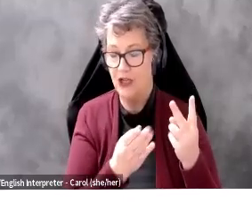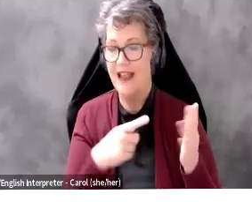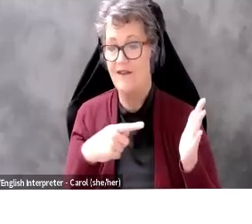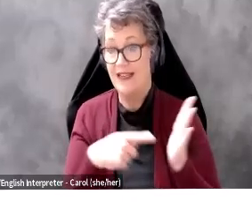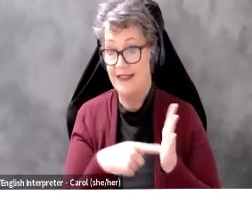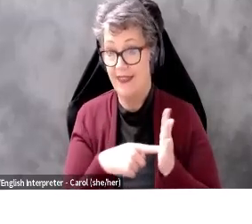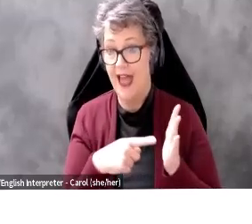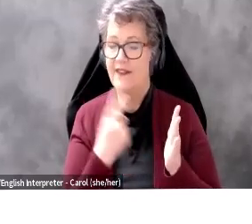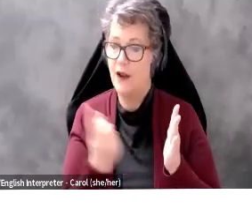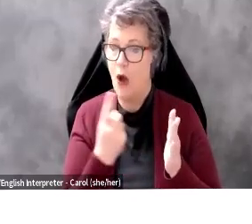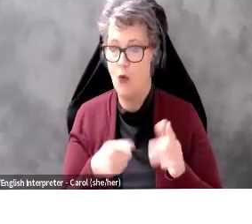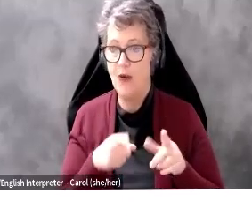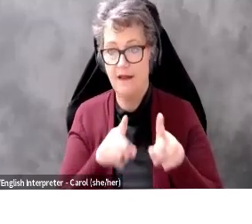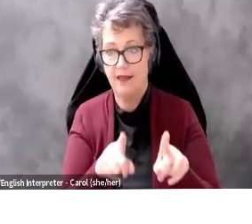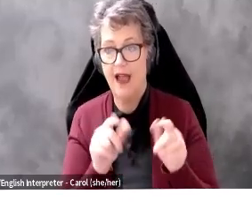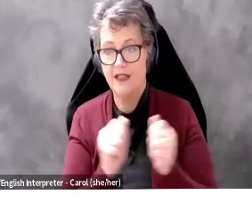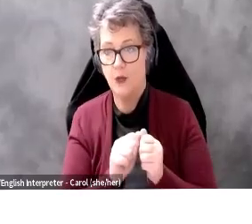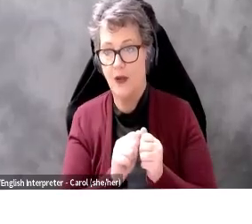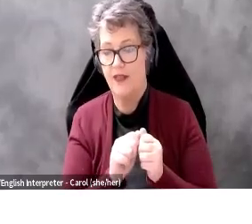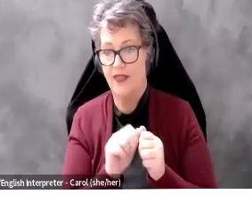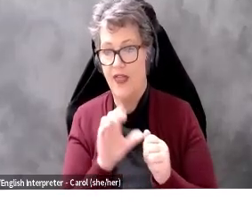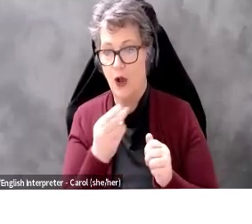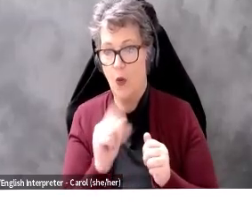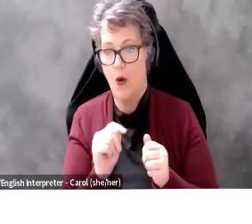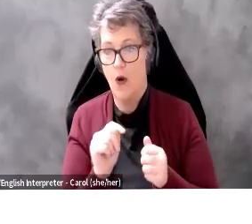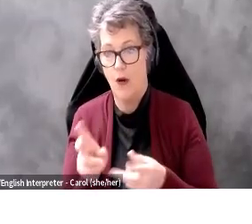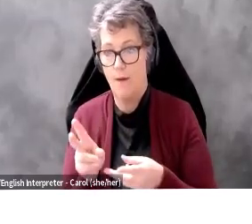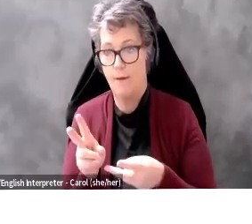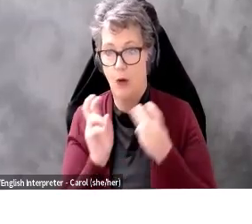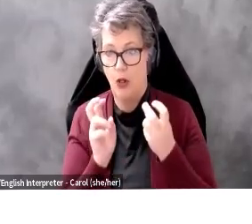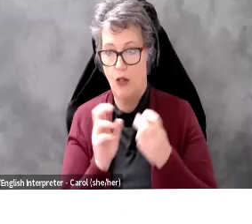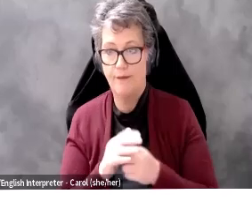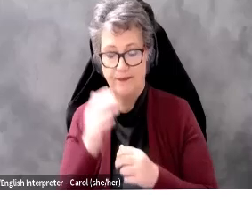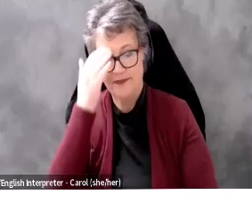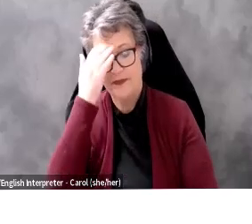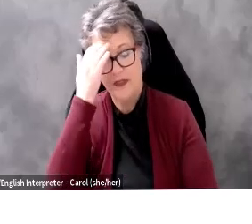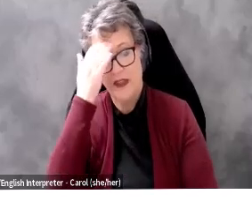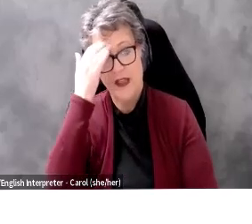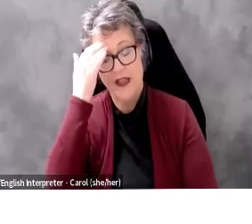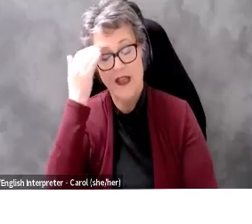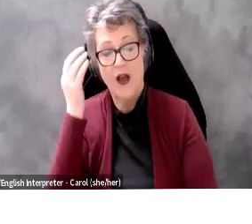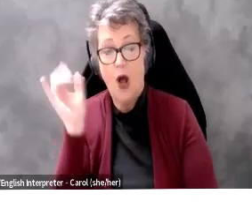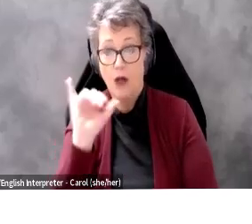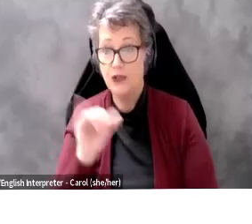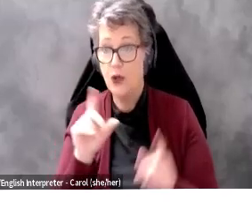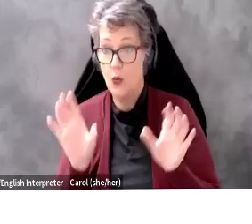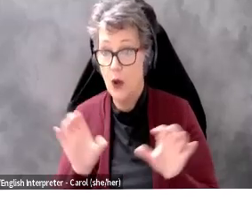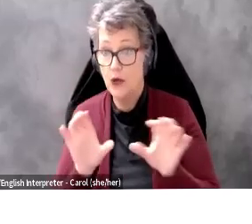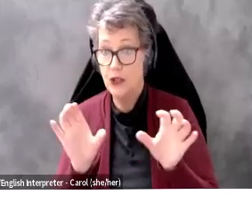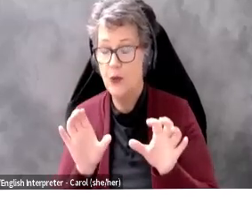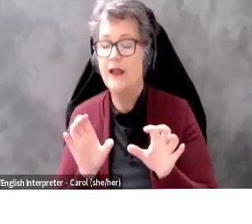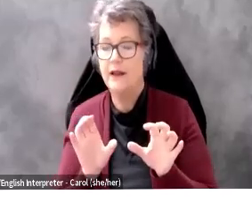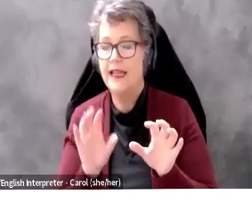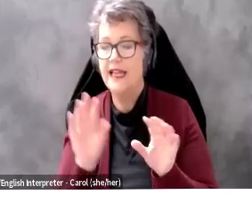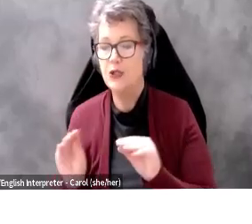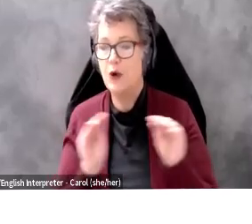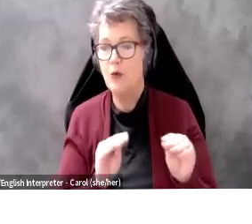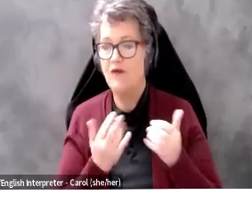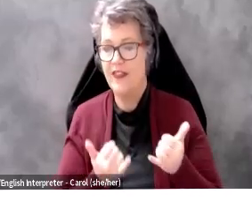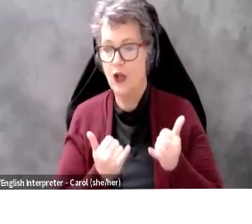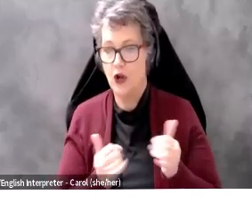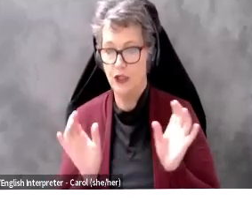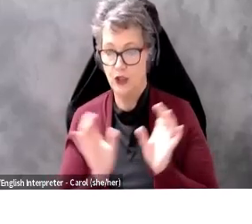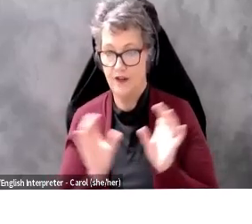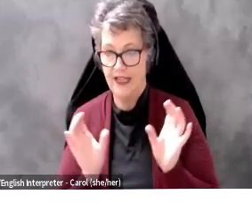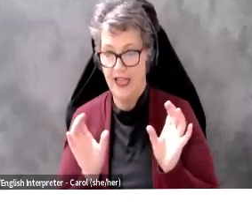that will always align with the cohort poll. The other thing that we're doing is moving the current